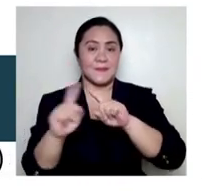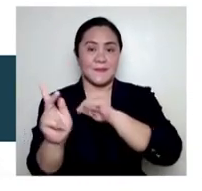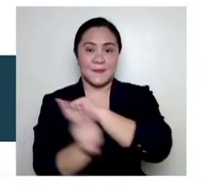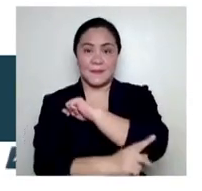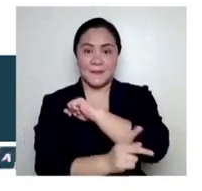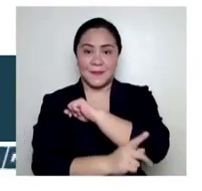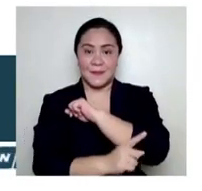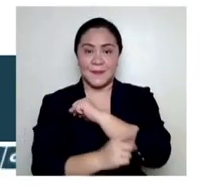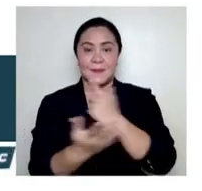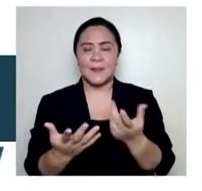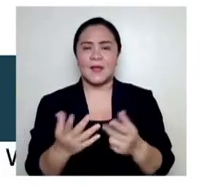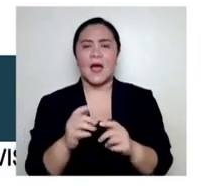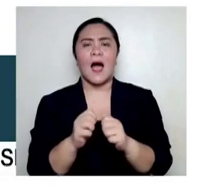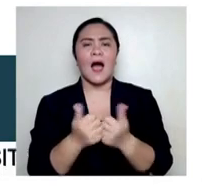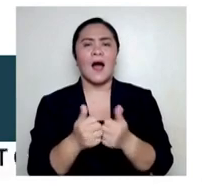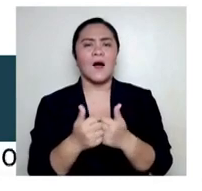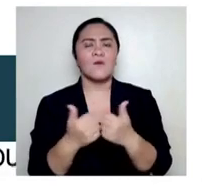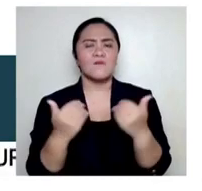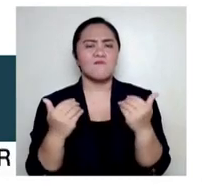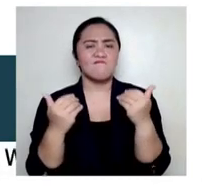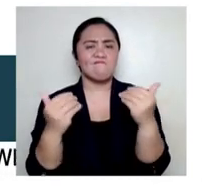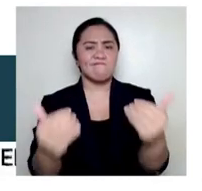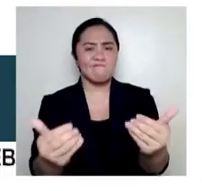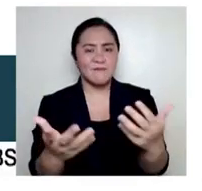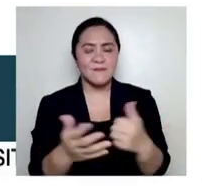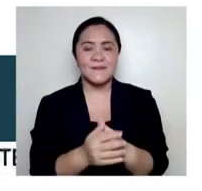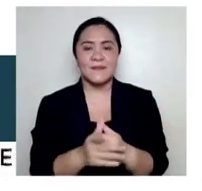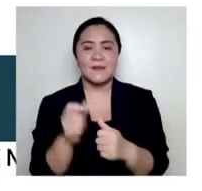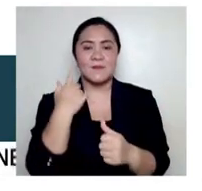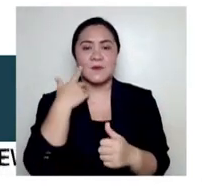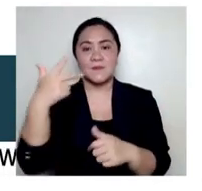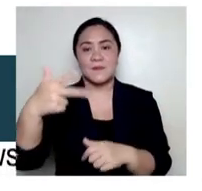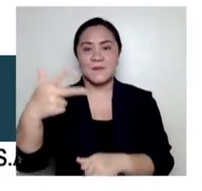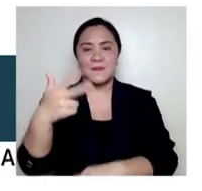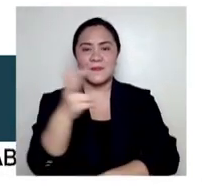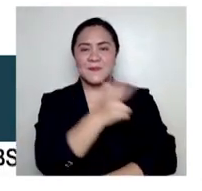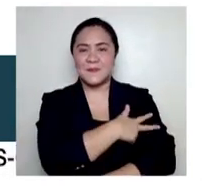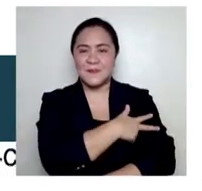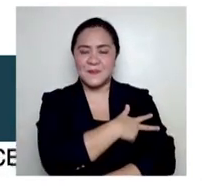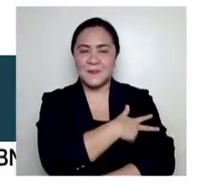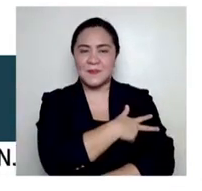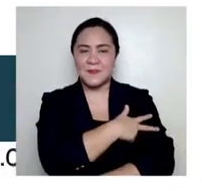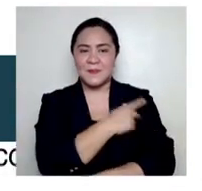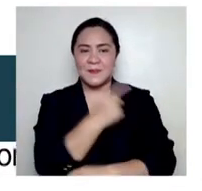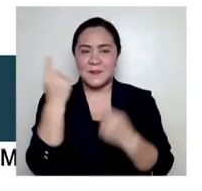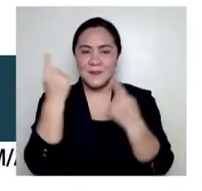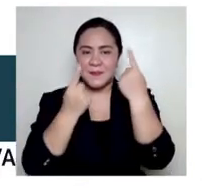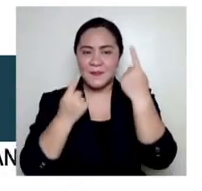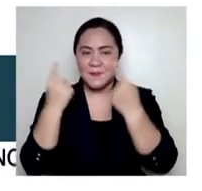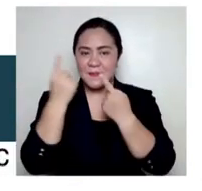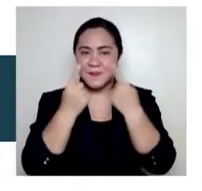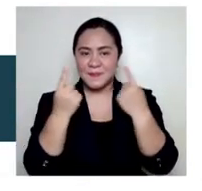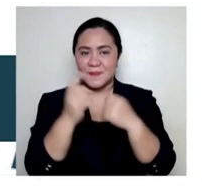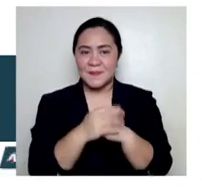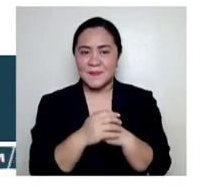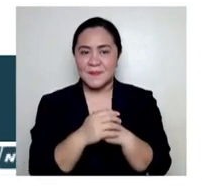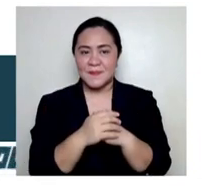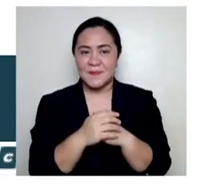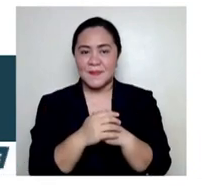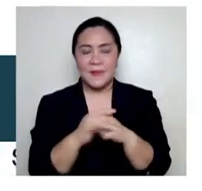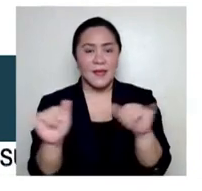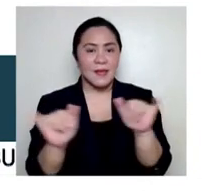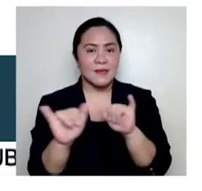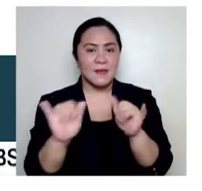the drive for booster shots, are you concerned that, you know, you're giving